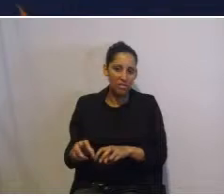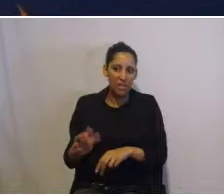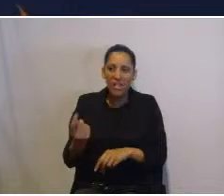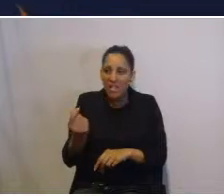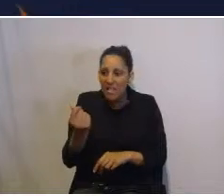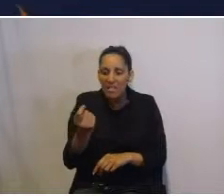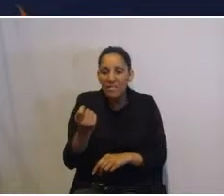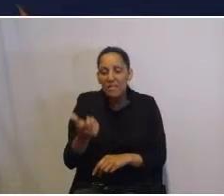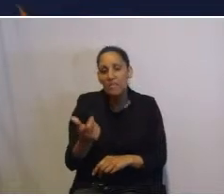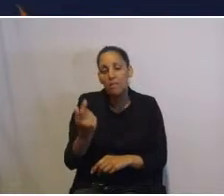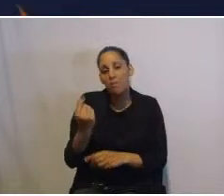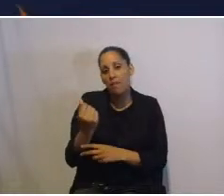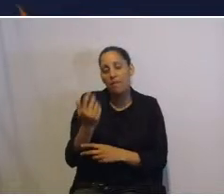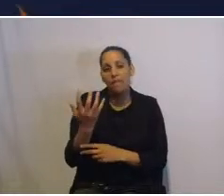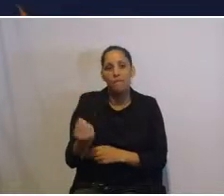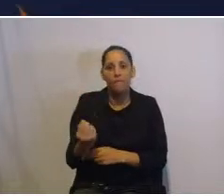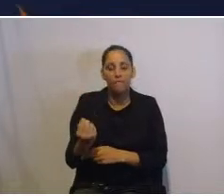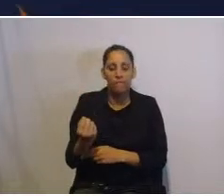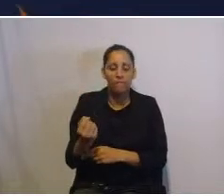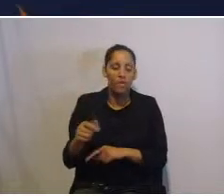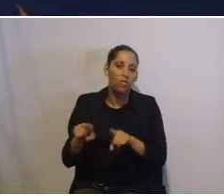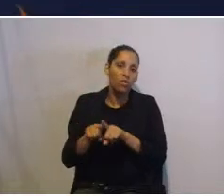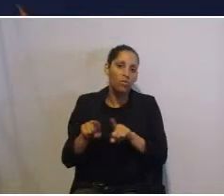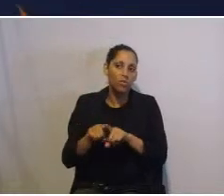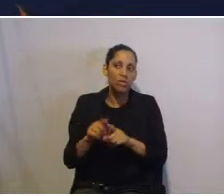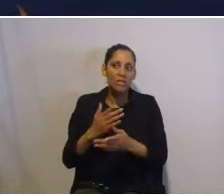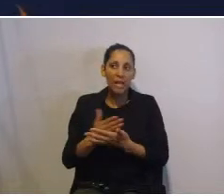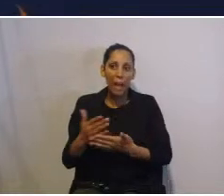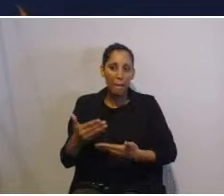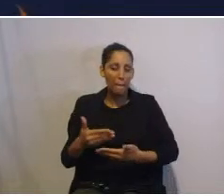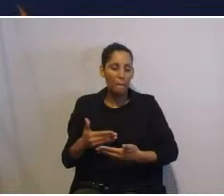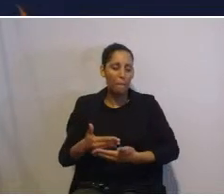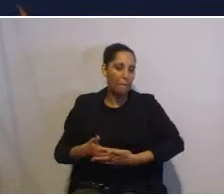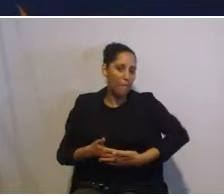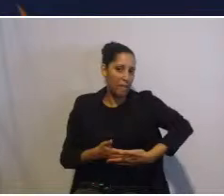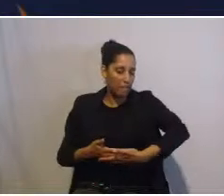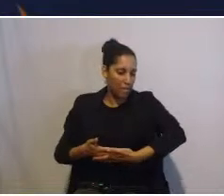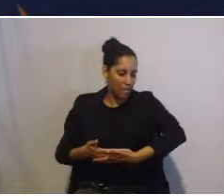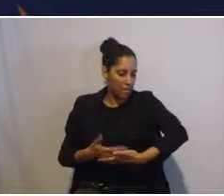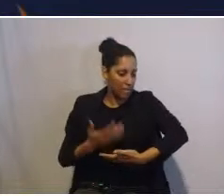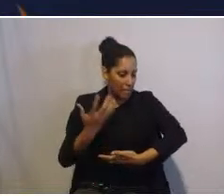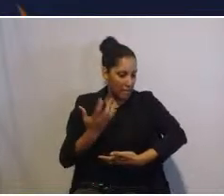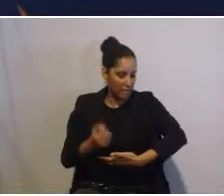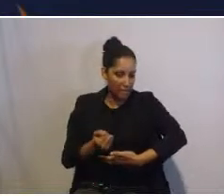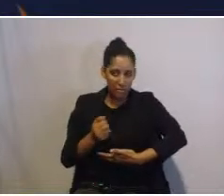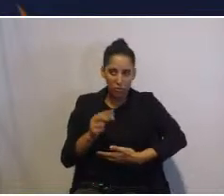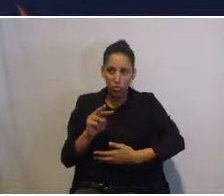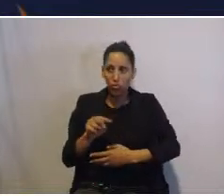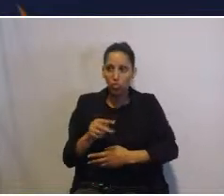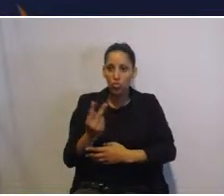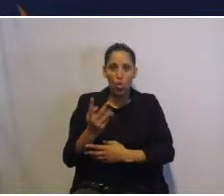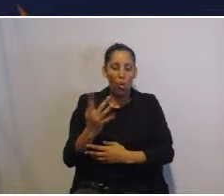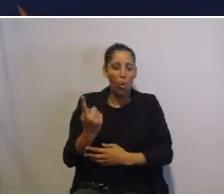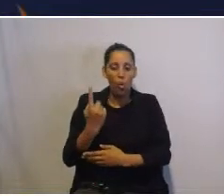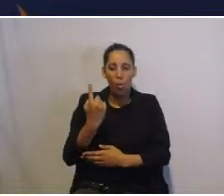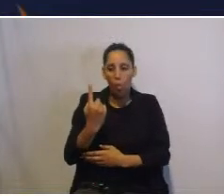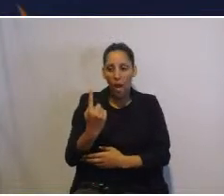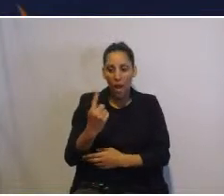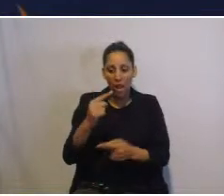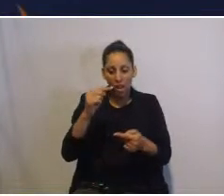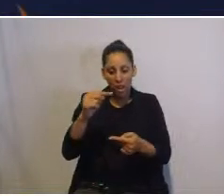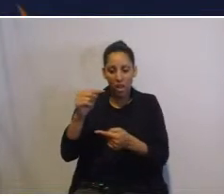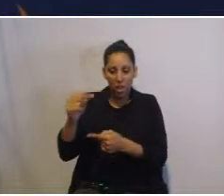have. Some babies are having at least 2 or 1 milk bottle per